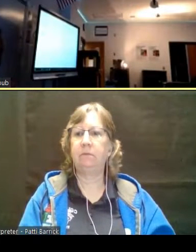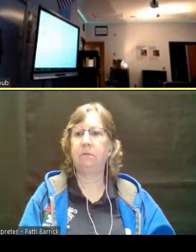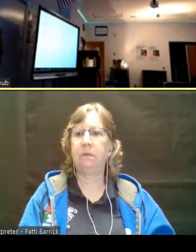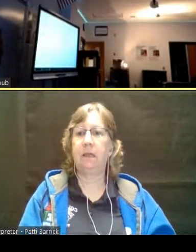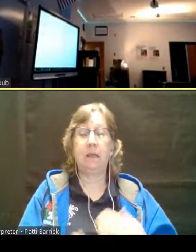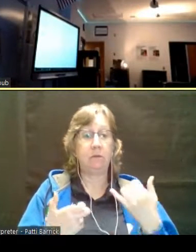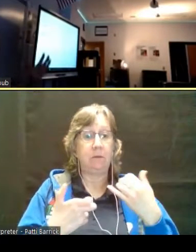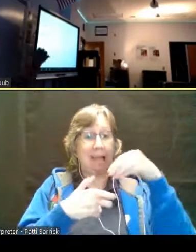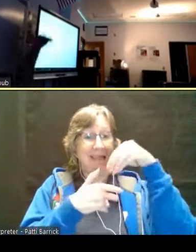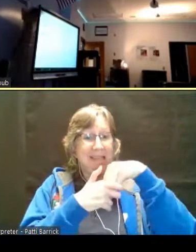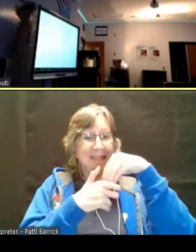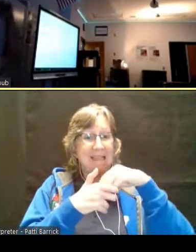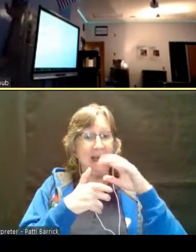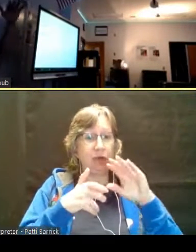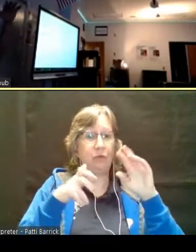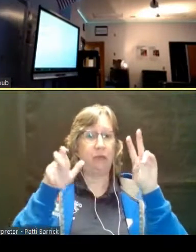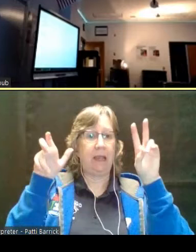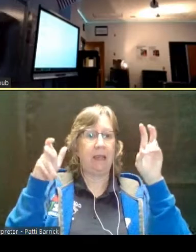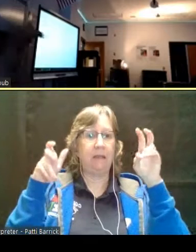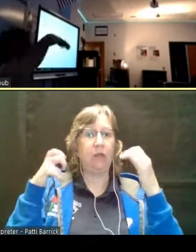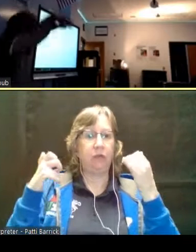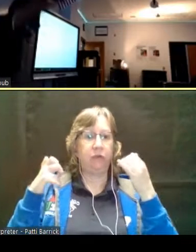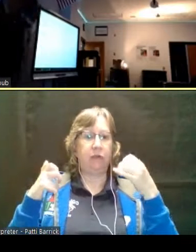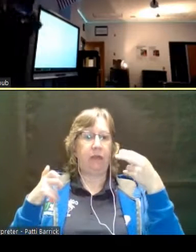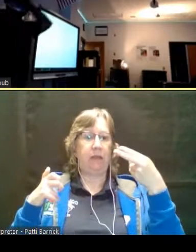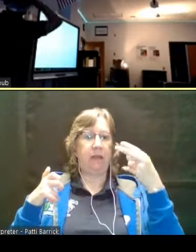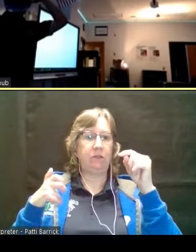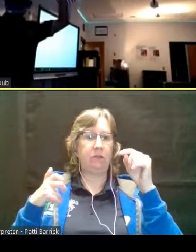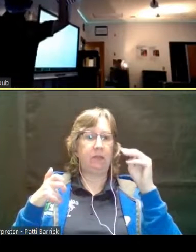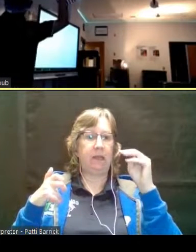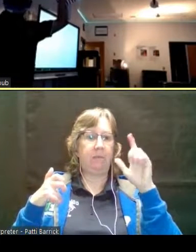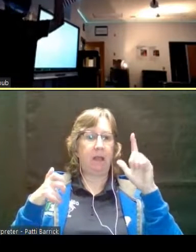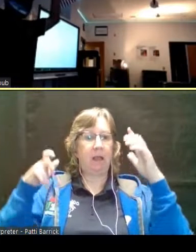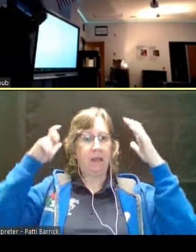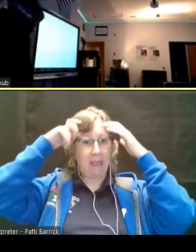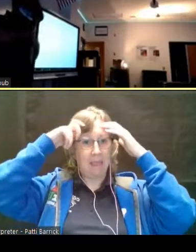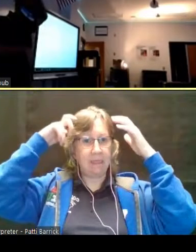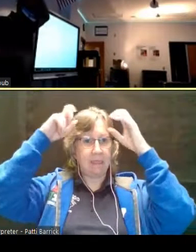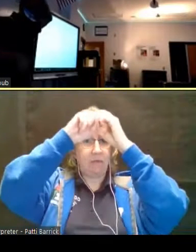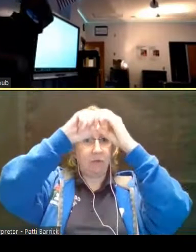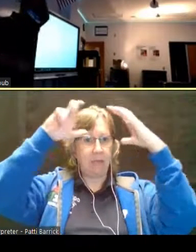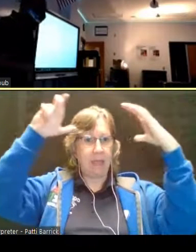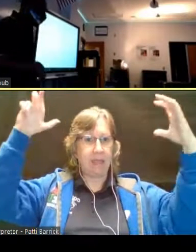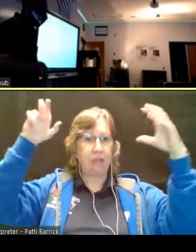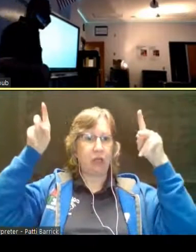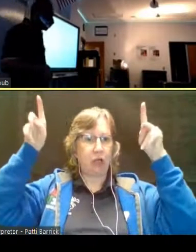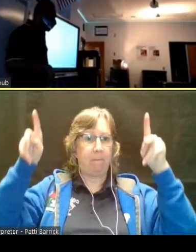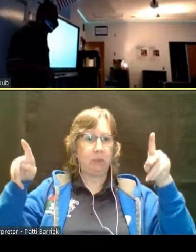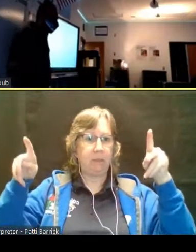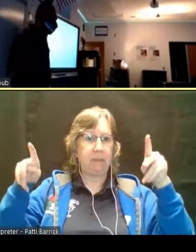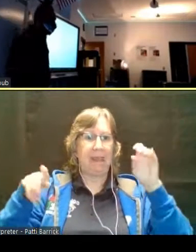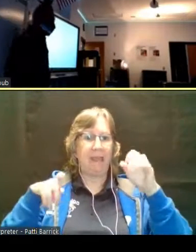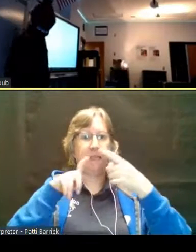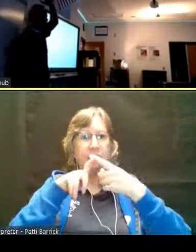Inside of the head, so think of the HTML would be, if you were thinking of this as a person, it'd be from the tippy top of your